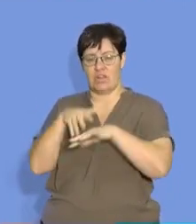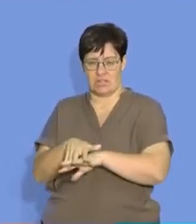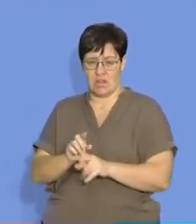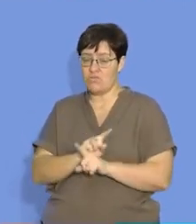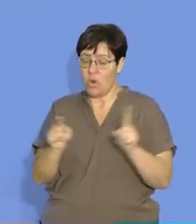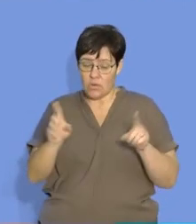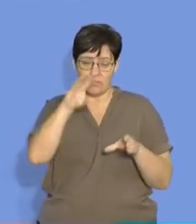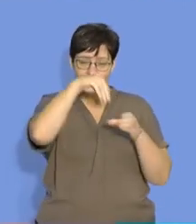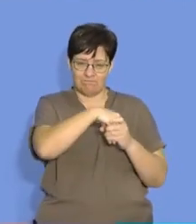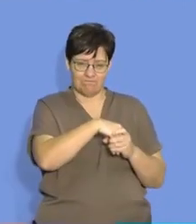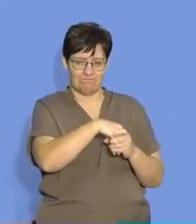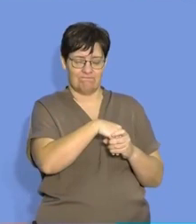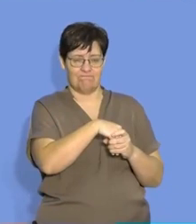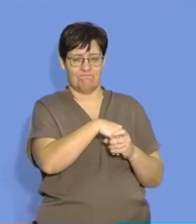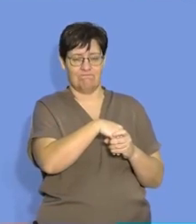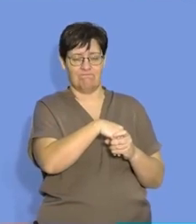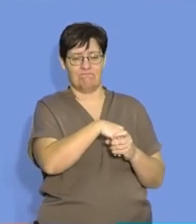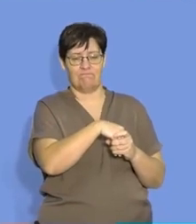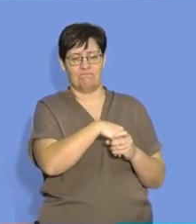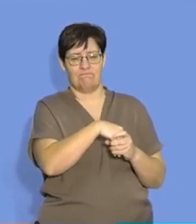not necessarily part of your